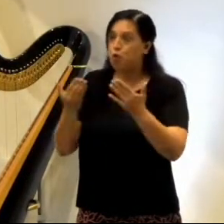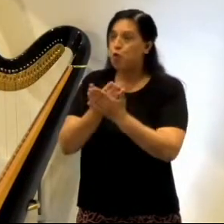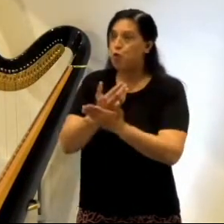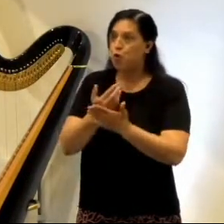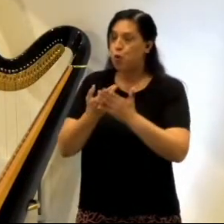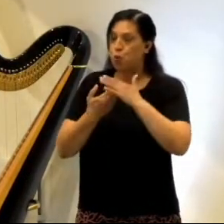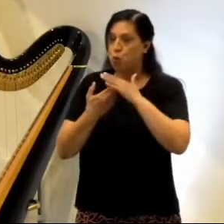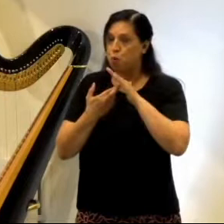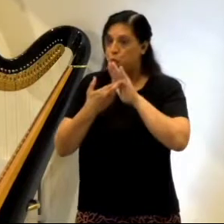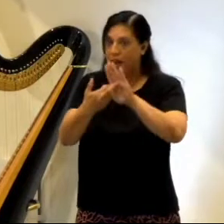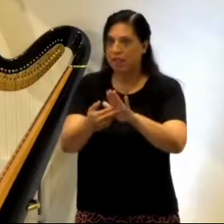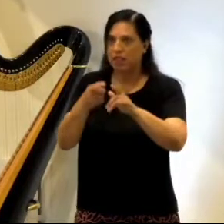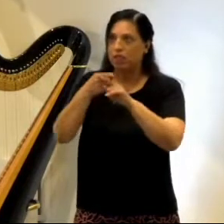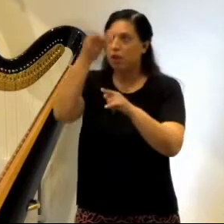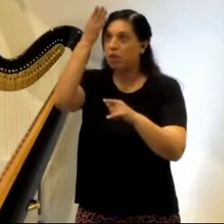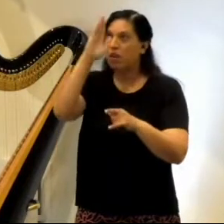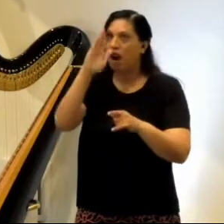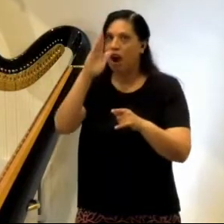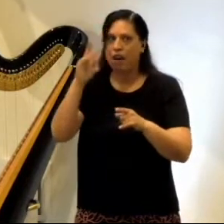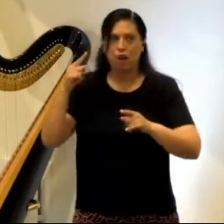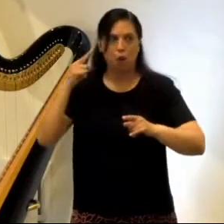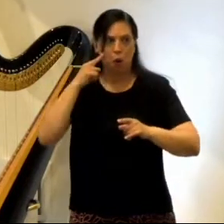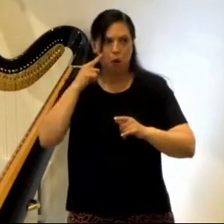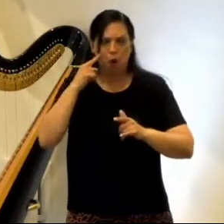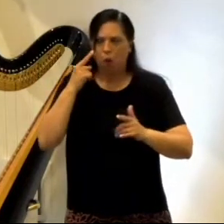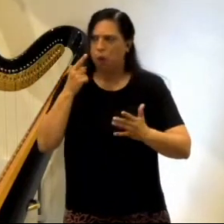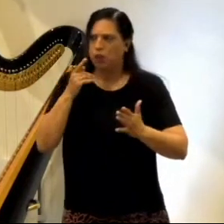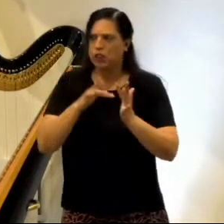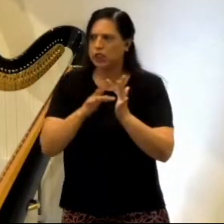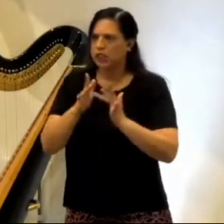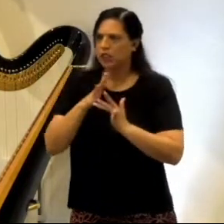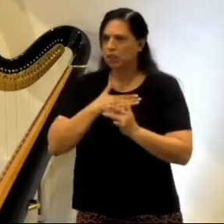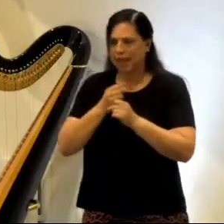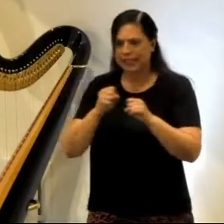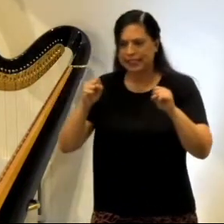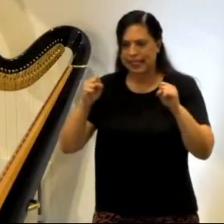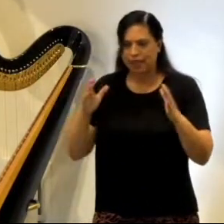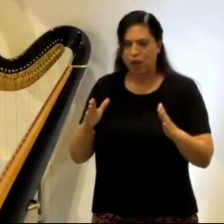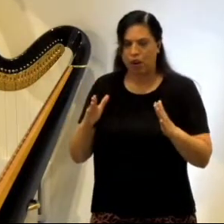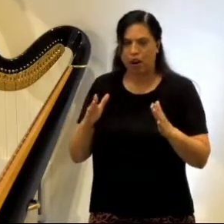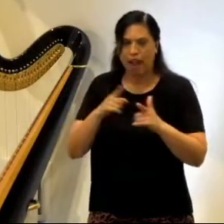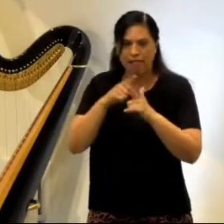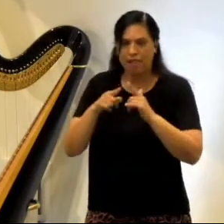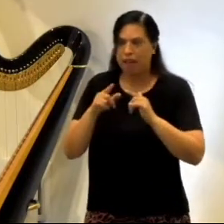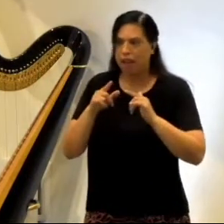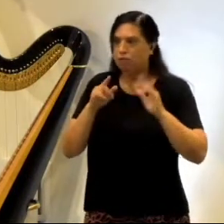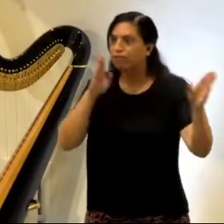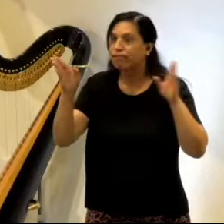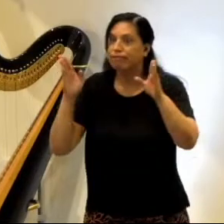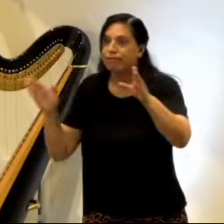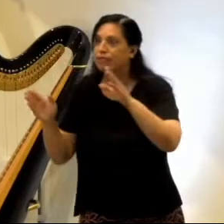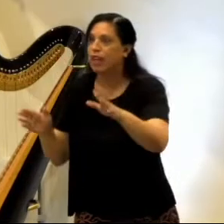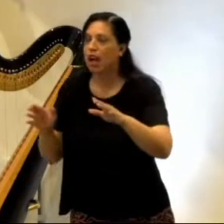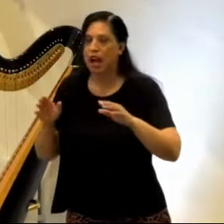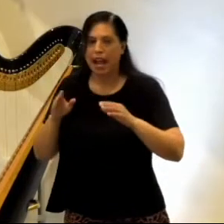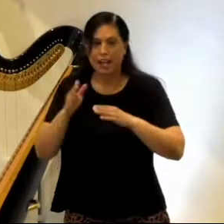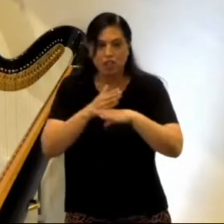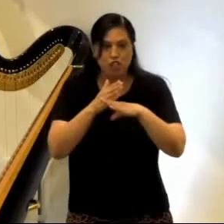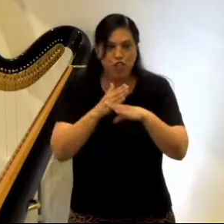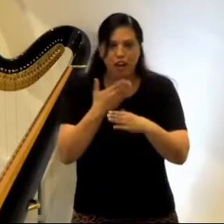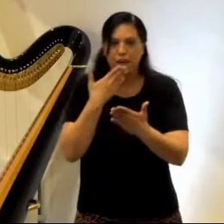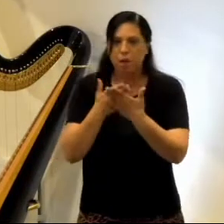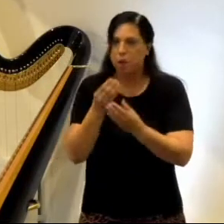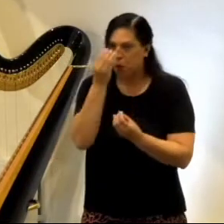that Jesus is their Savior, they went back to all those places you just heard read about, and they shared that good news